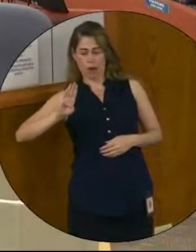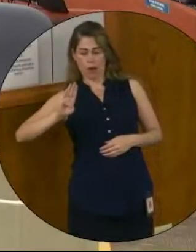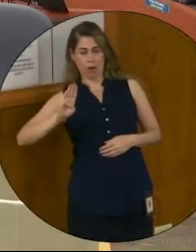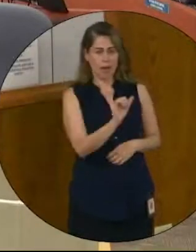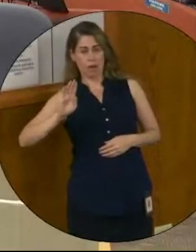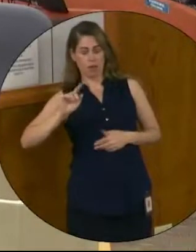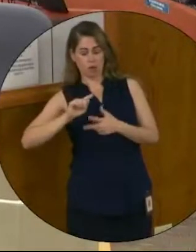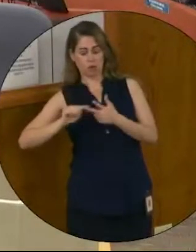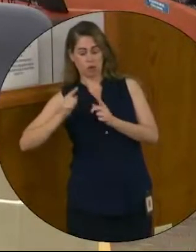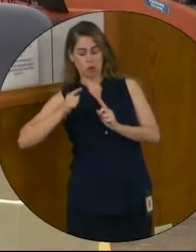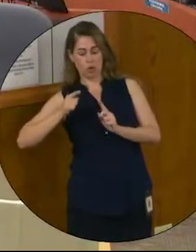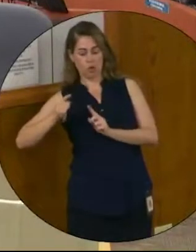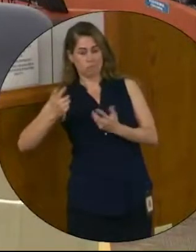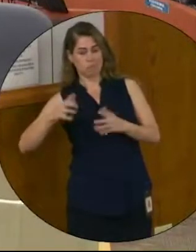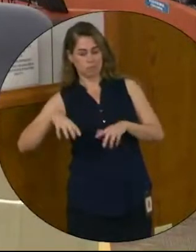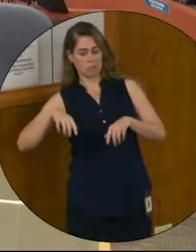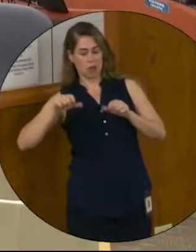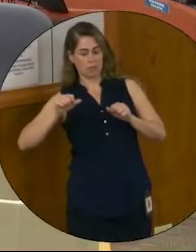February.